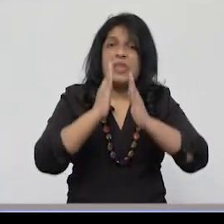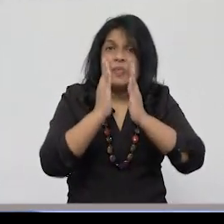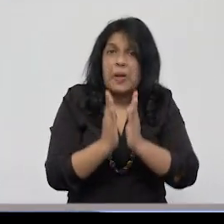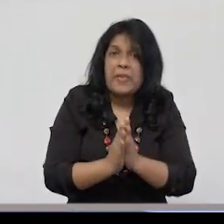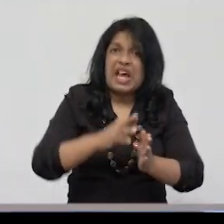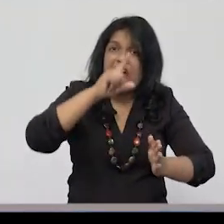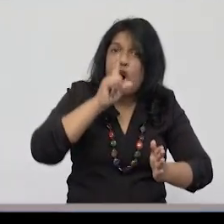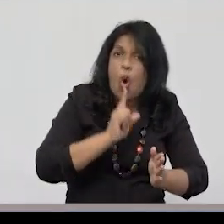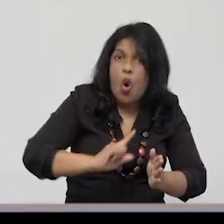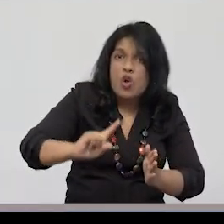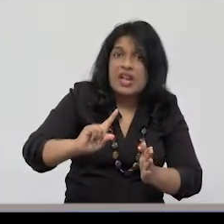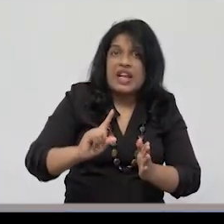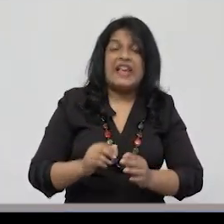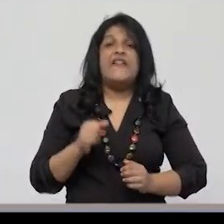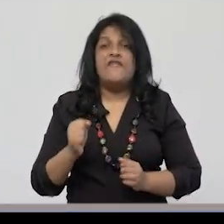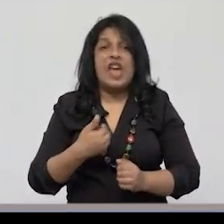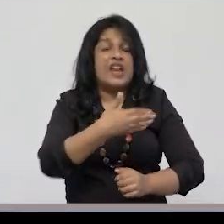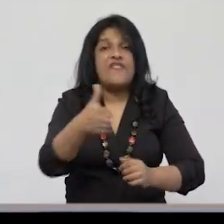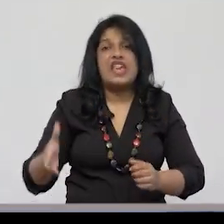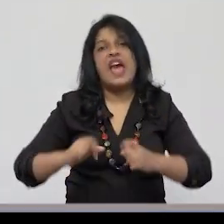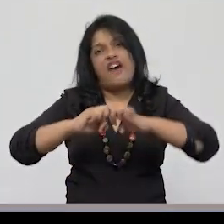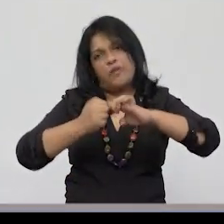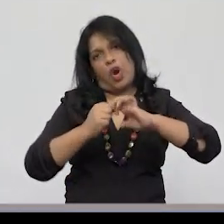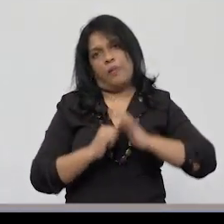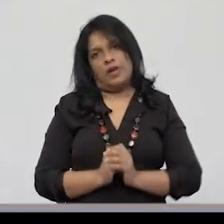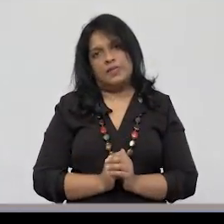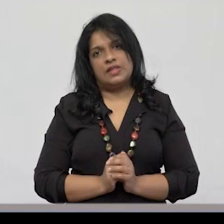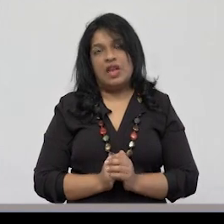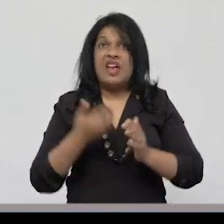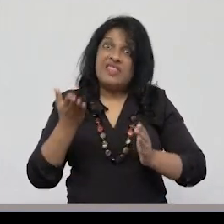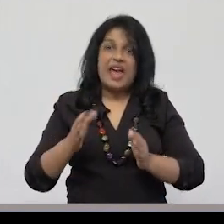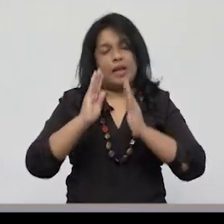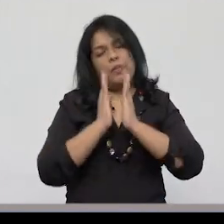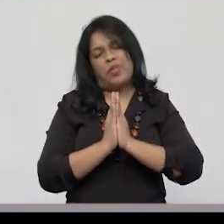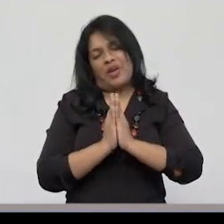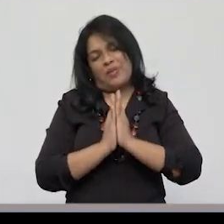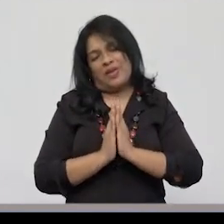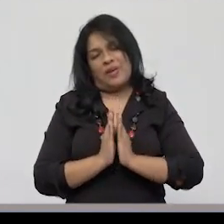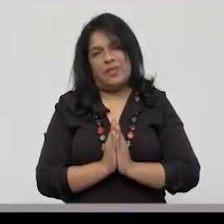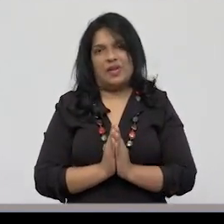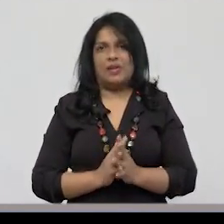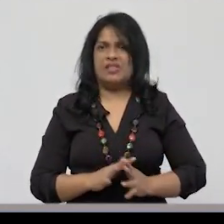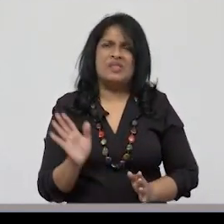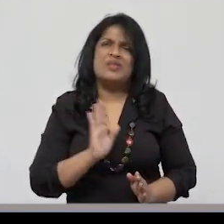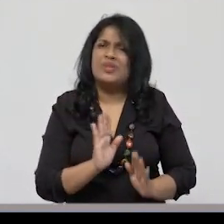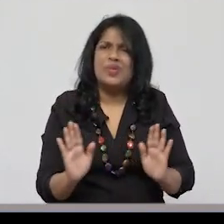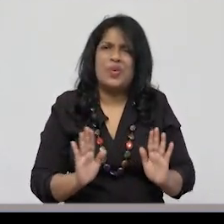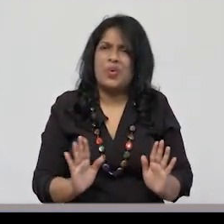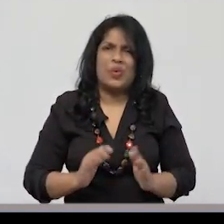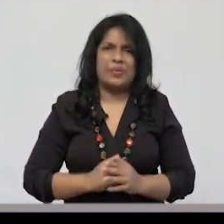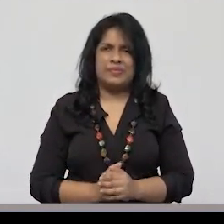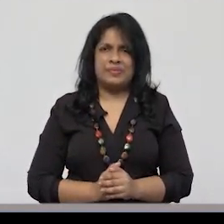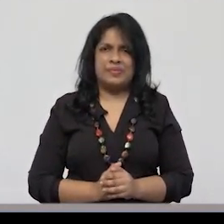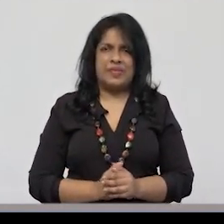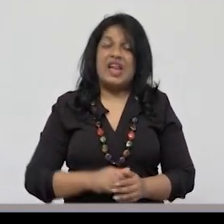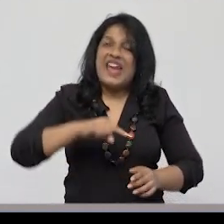your business is in trouble. Or because your marriage is in trouble. No, he wants to walk with you every day when things are good and